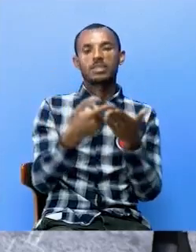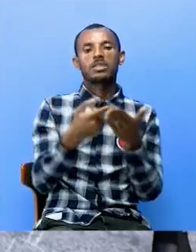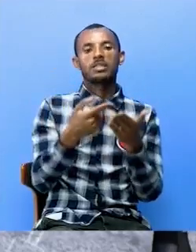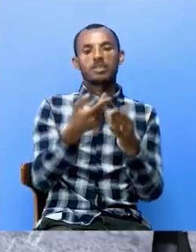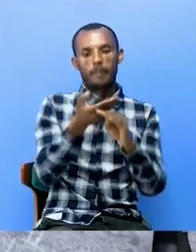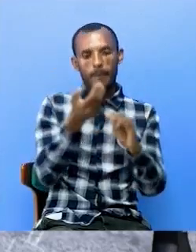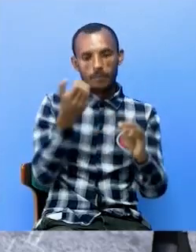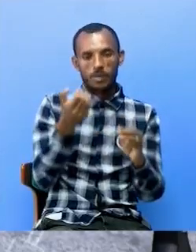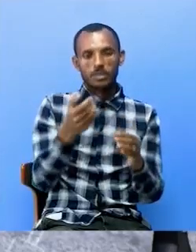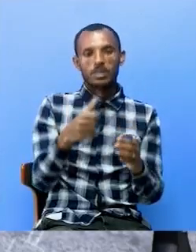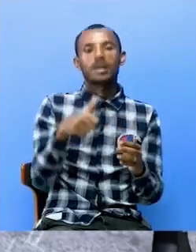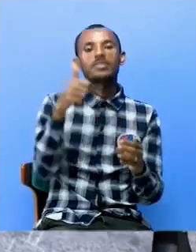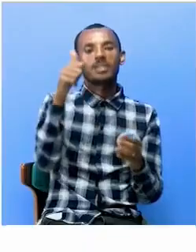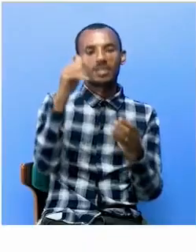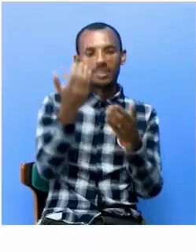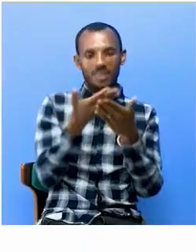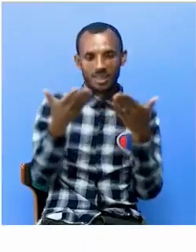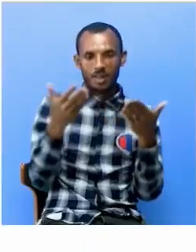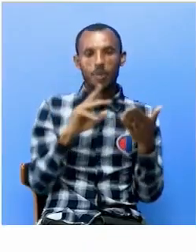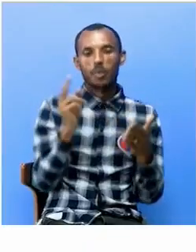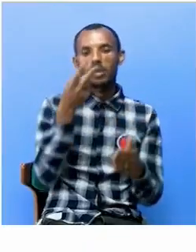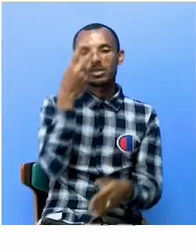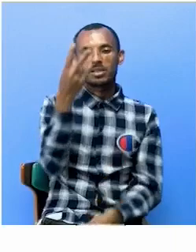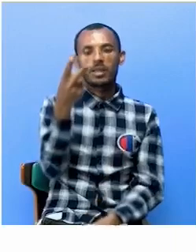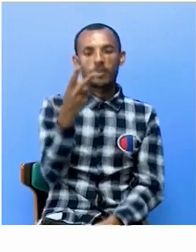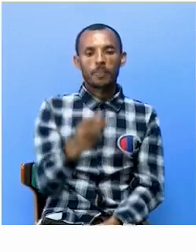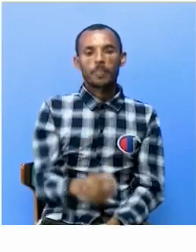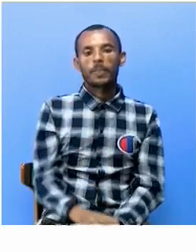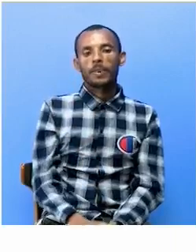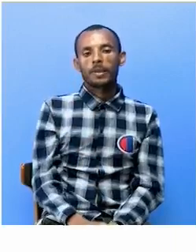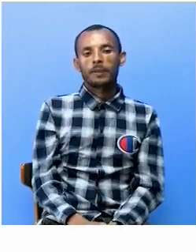other thing is we have seen